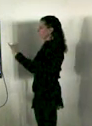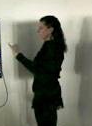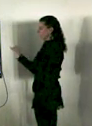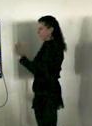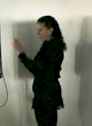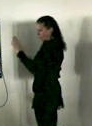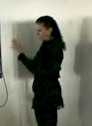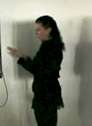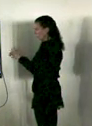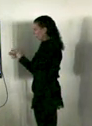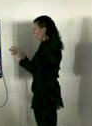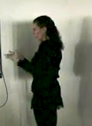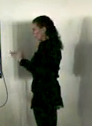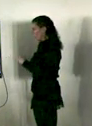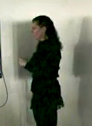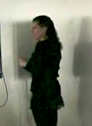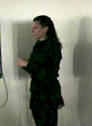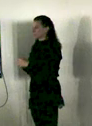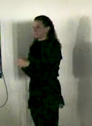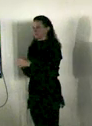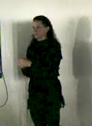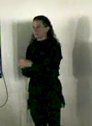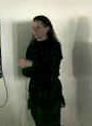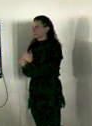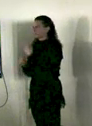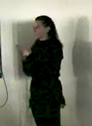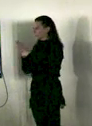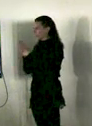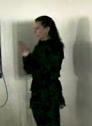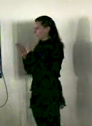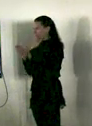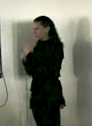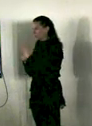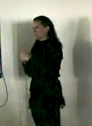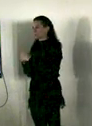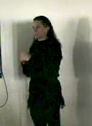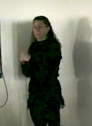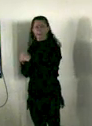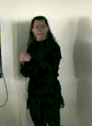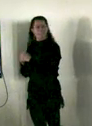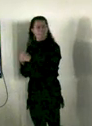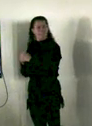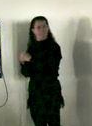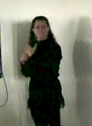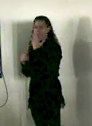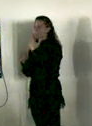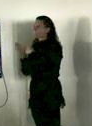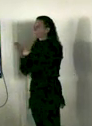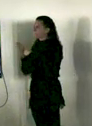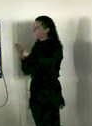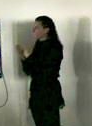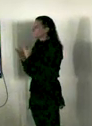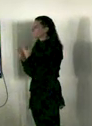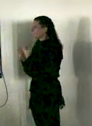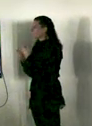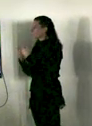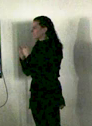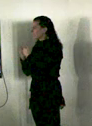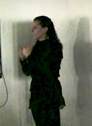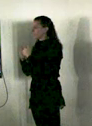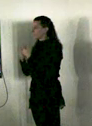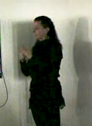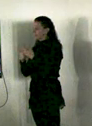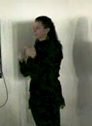So Fulbright Studios Gone Home is one really good example. There's good examples of video games that take on depression,